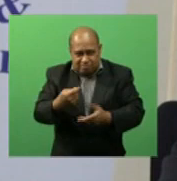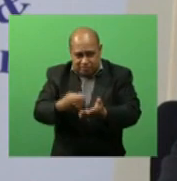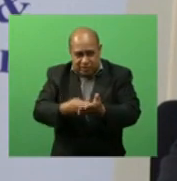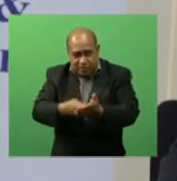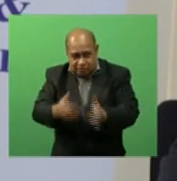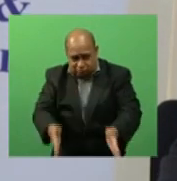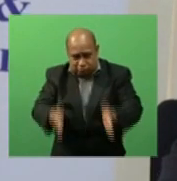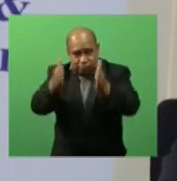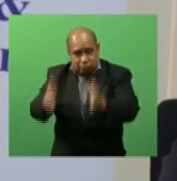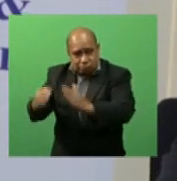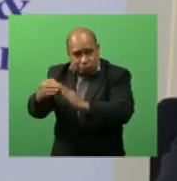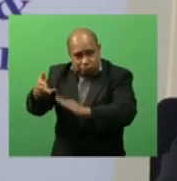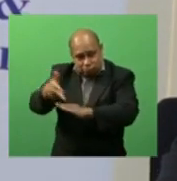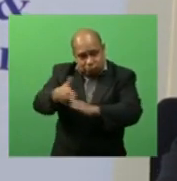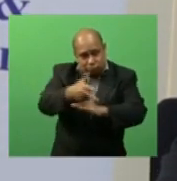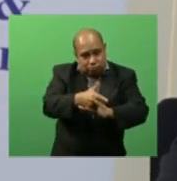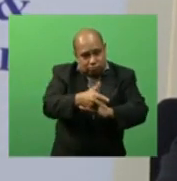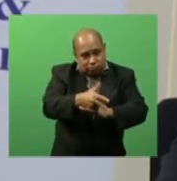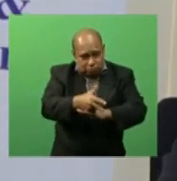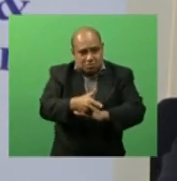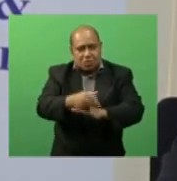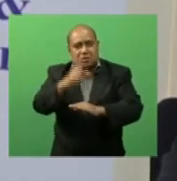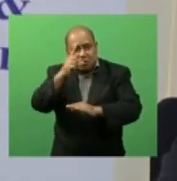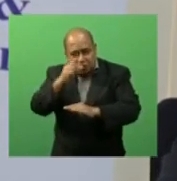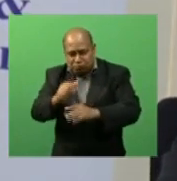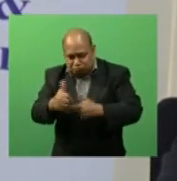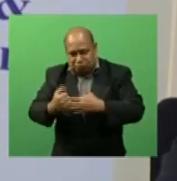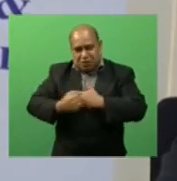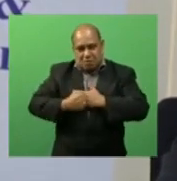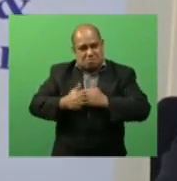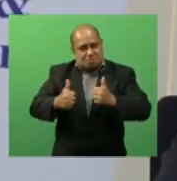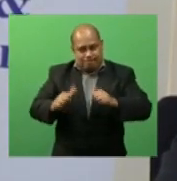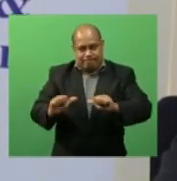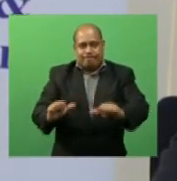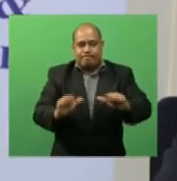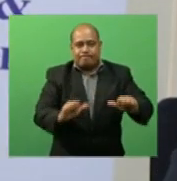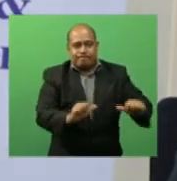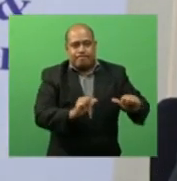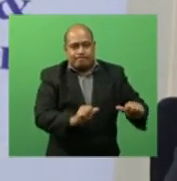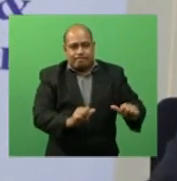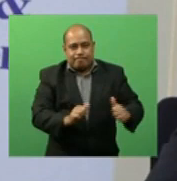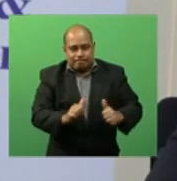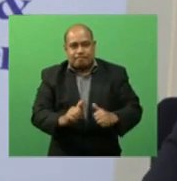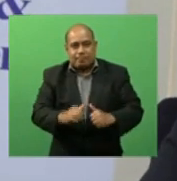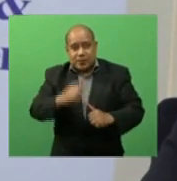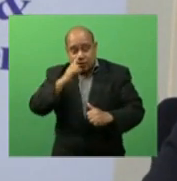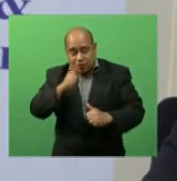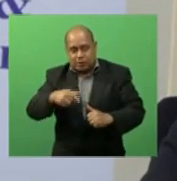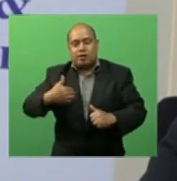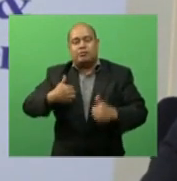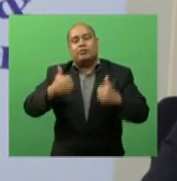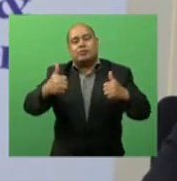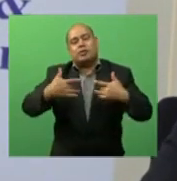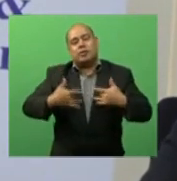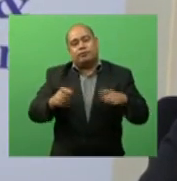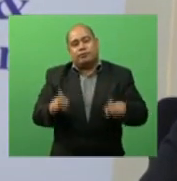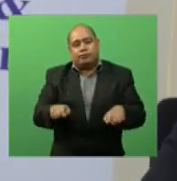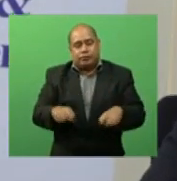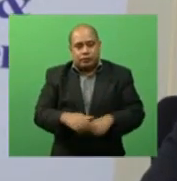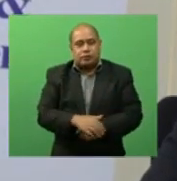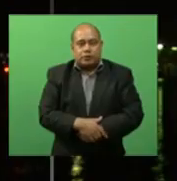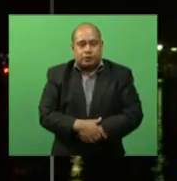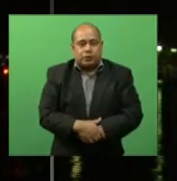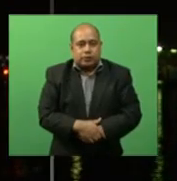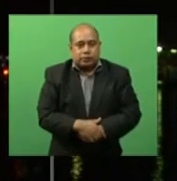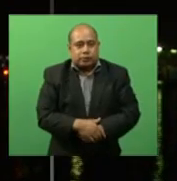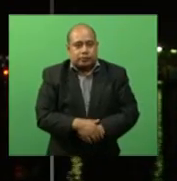to give security and provide safety to people living in these flats.